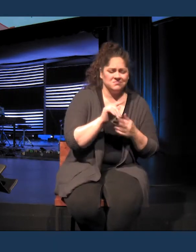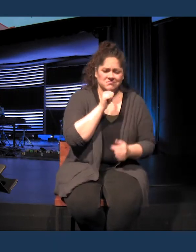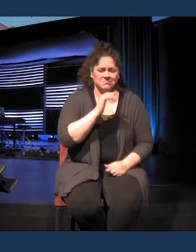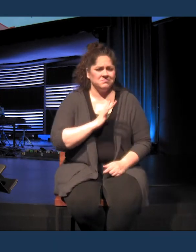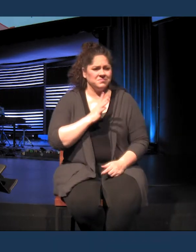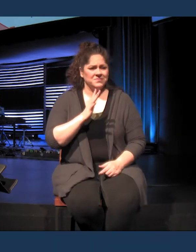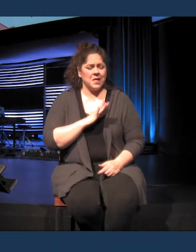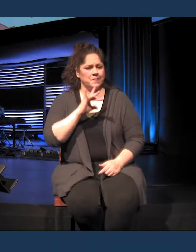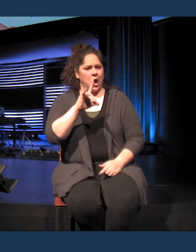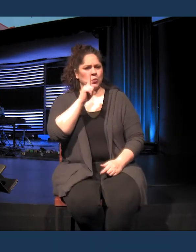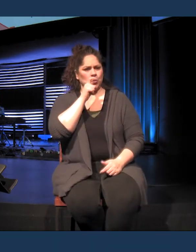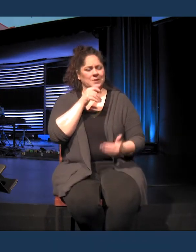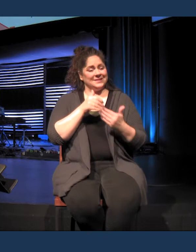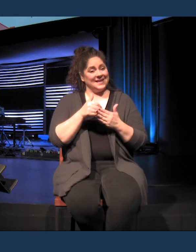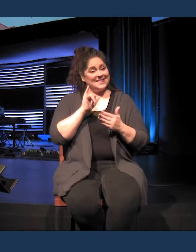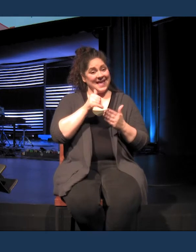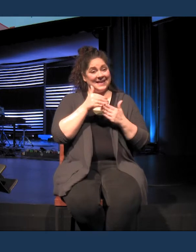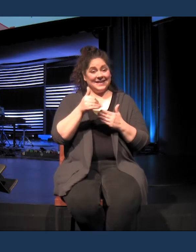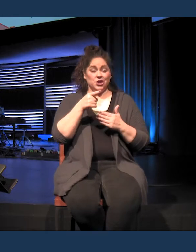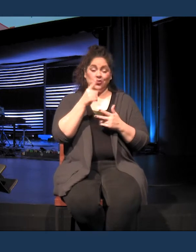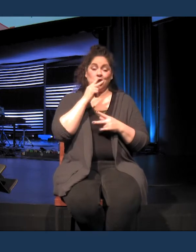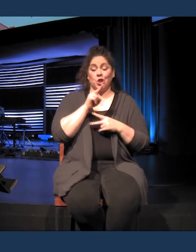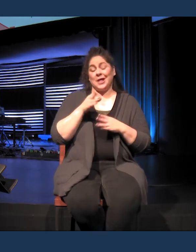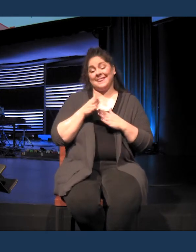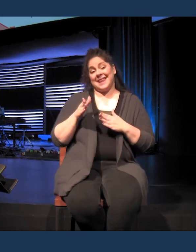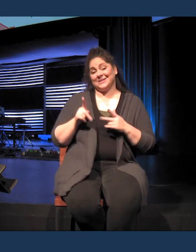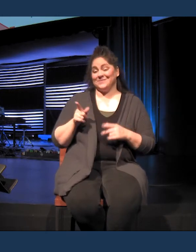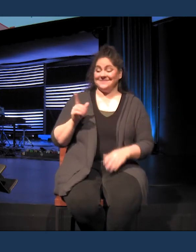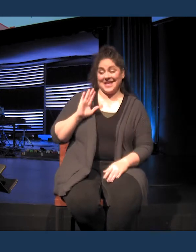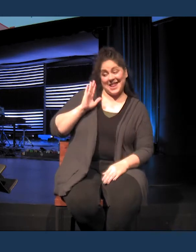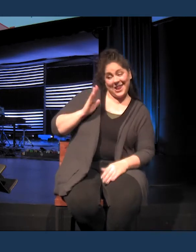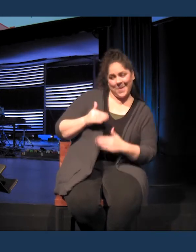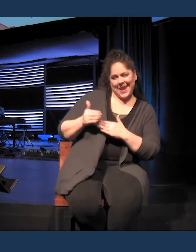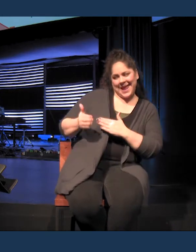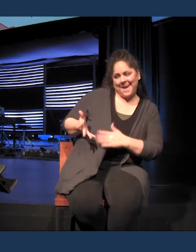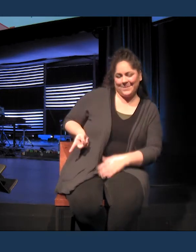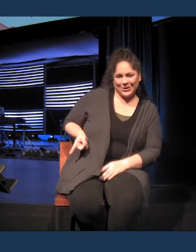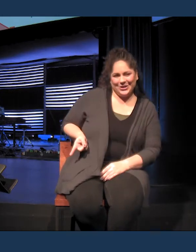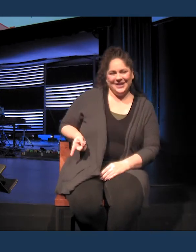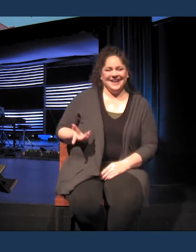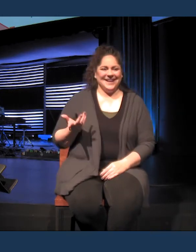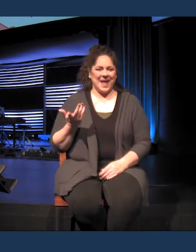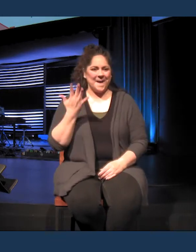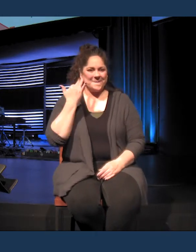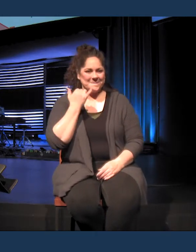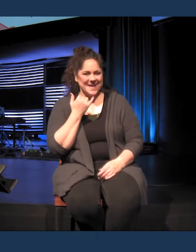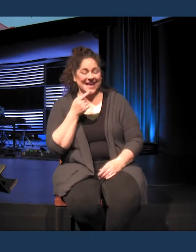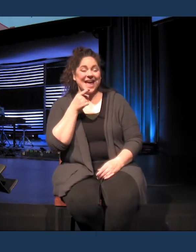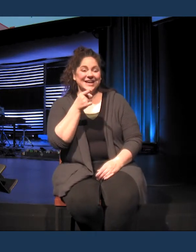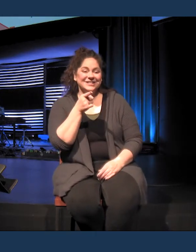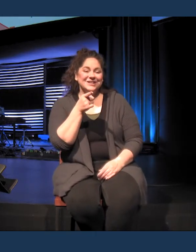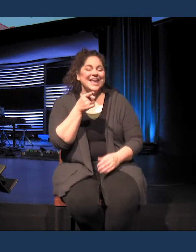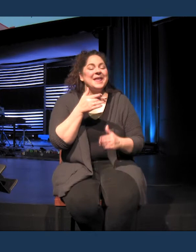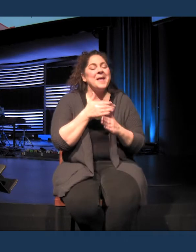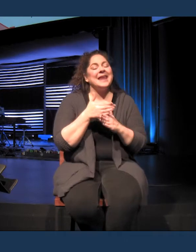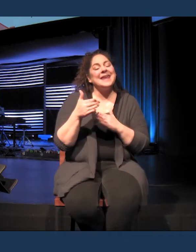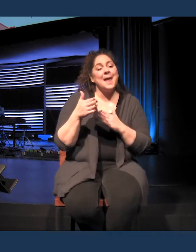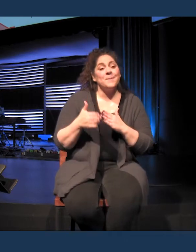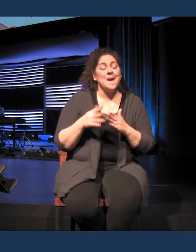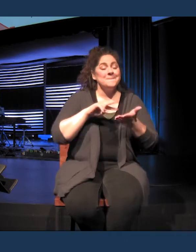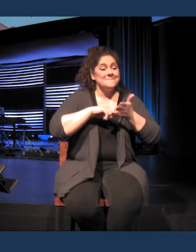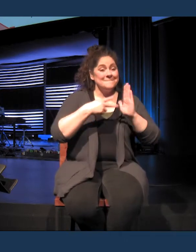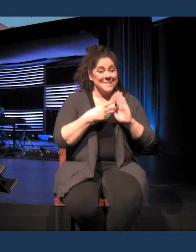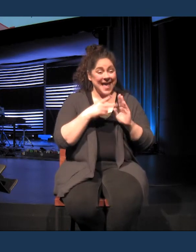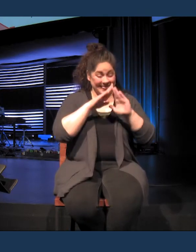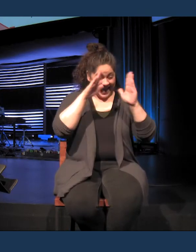This person who is near. Go ahead and look at the person next to you and just say, hey, what's up, neighbor? You're my neighbor.